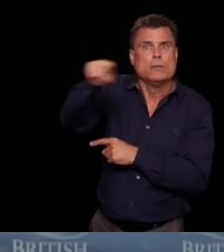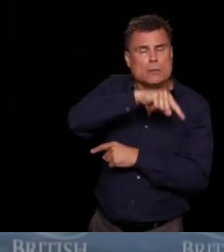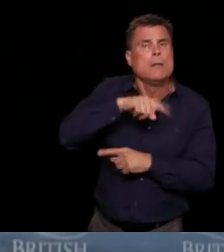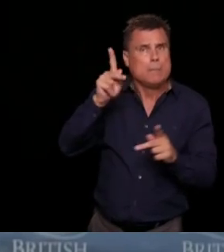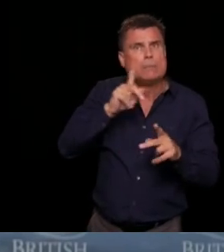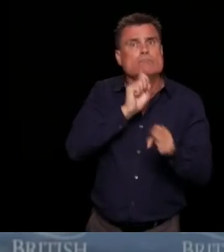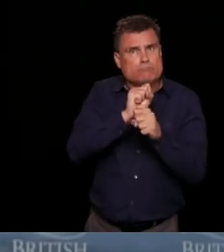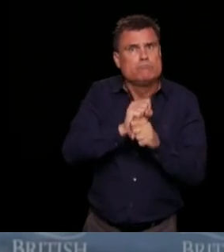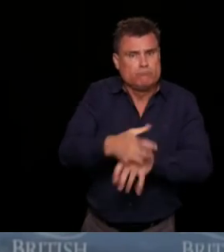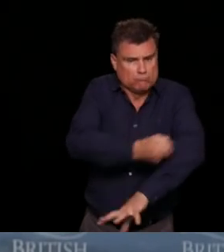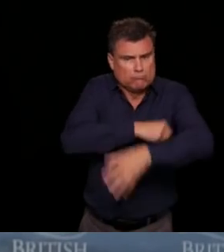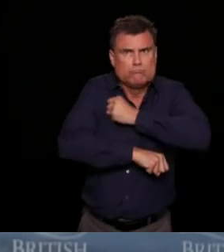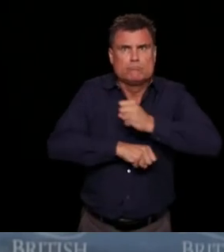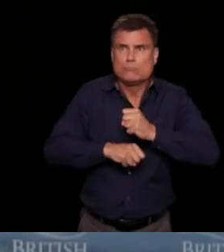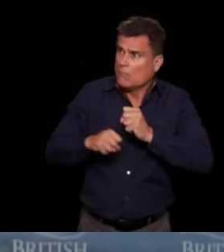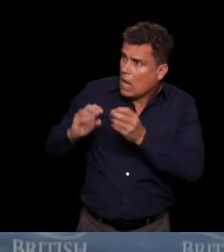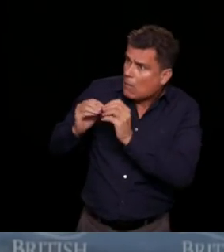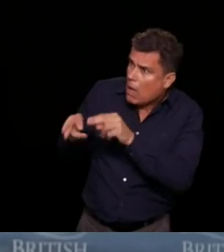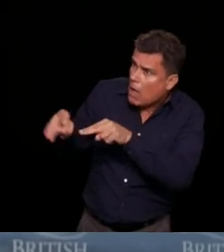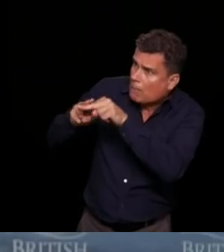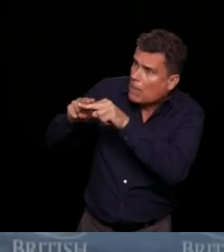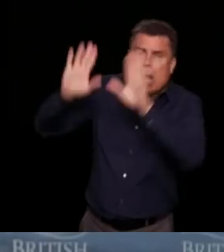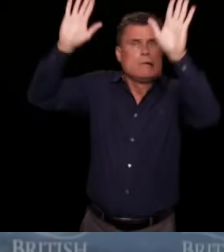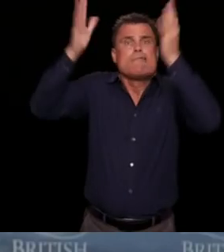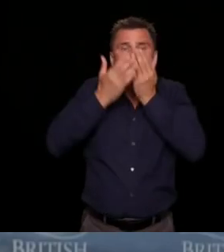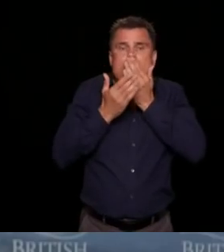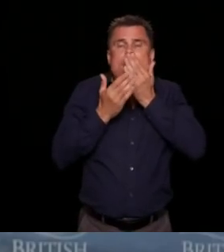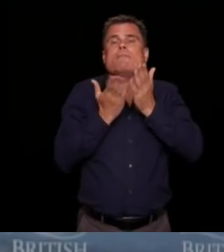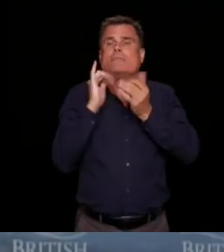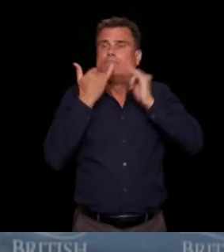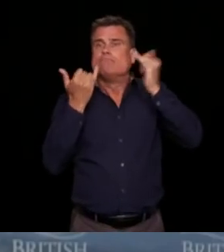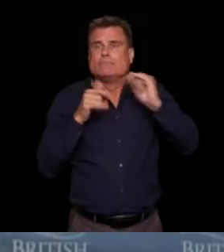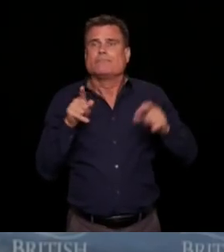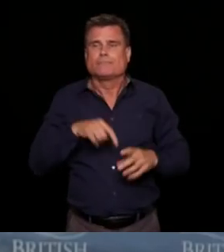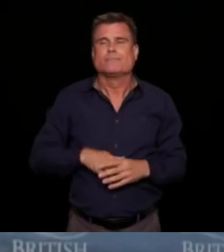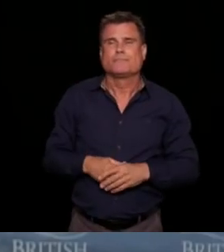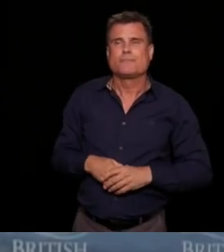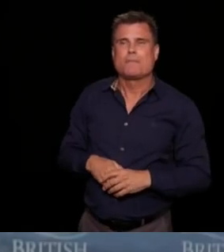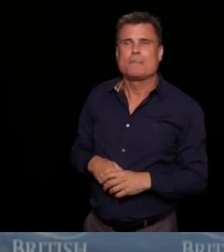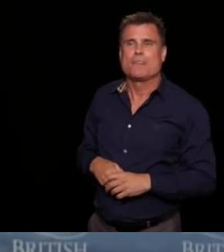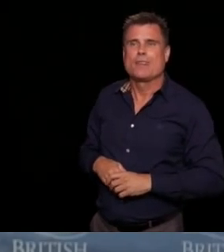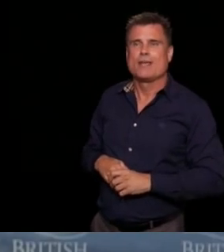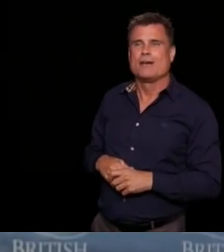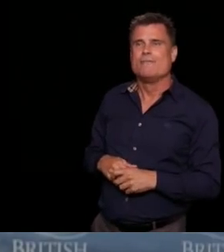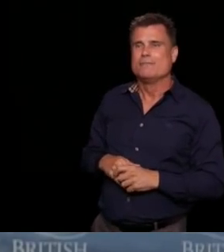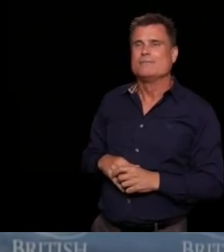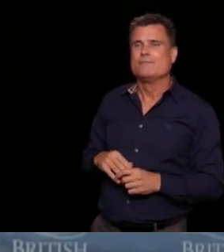by everyone at 811 is truly extraordinary. Just to consider, in the month of July,